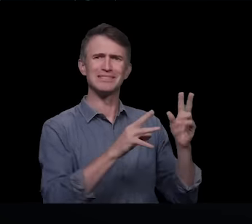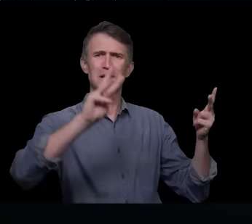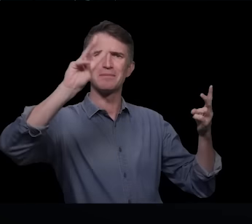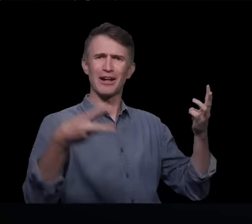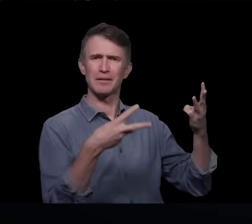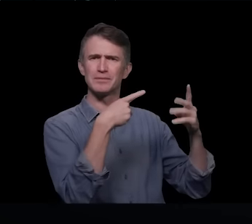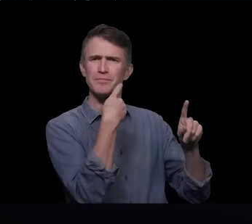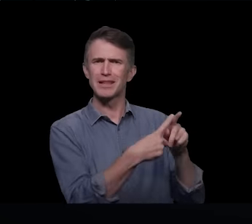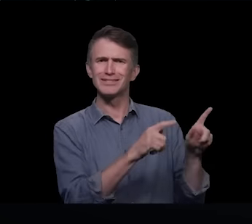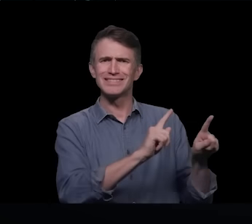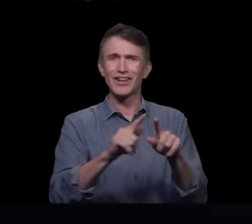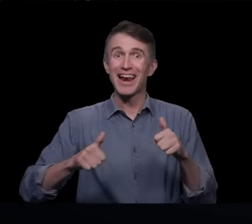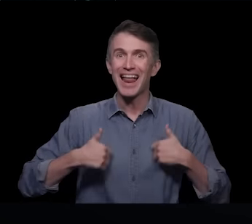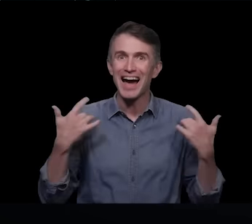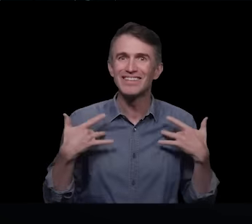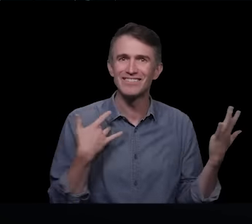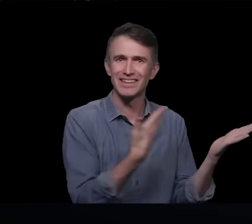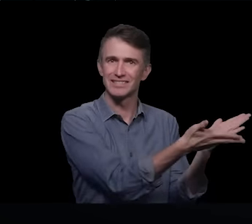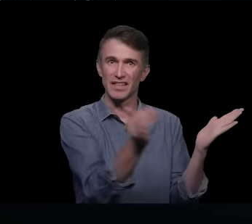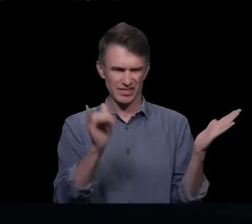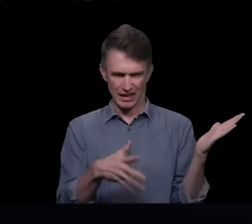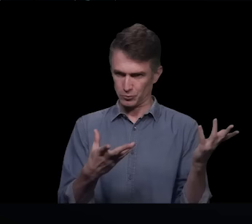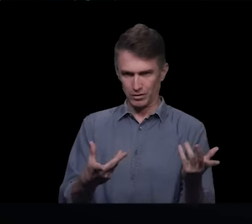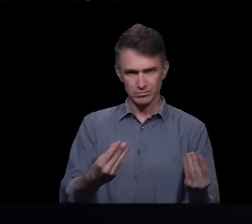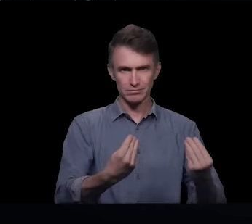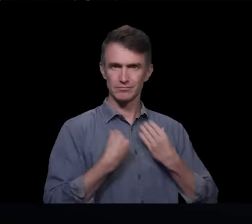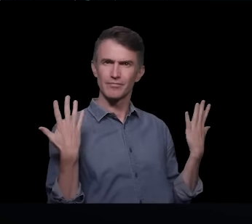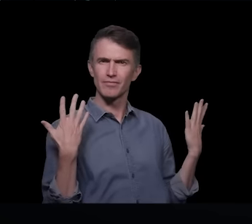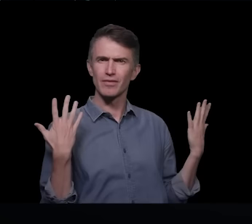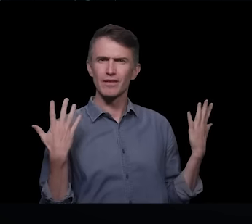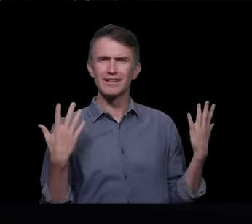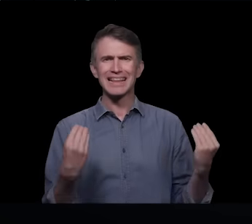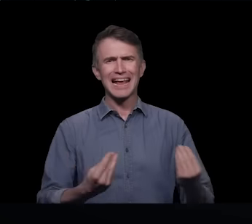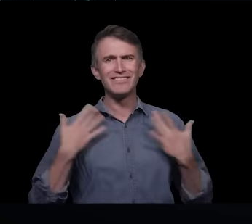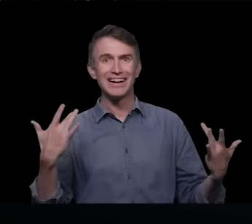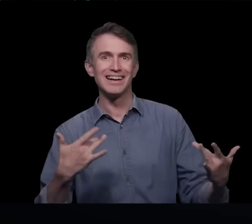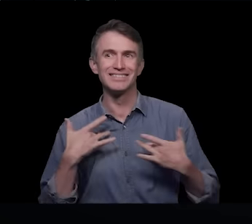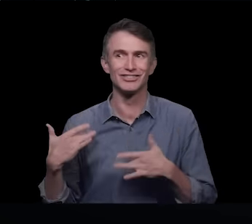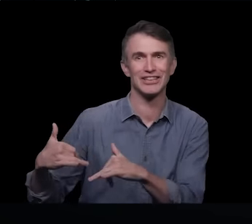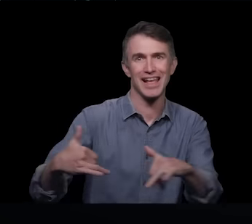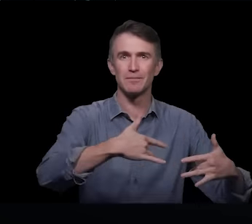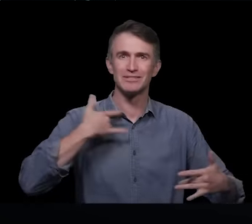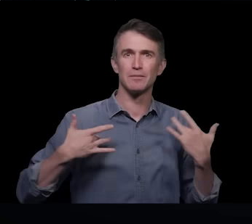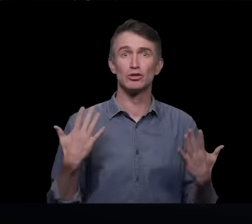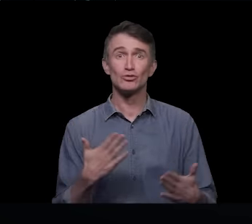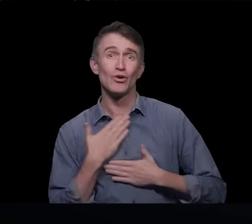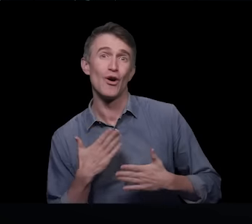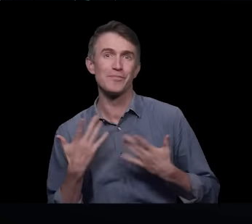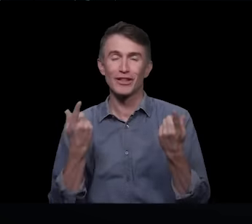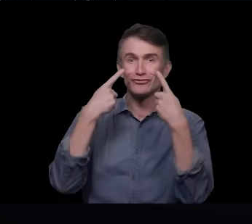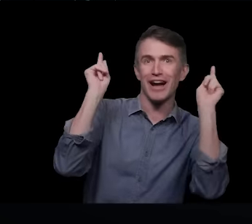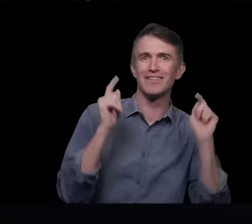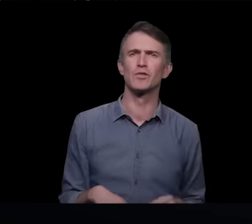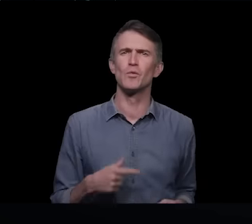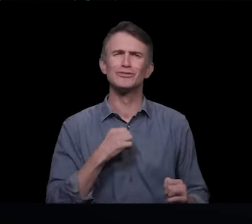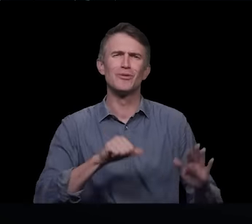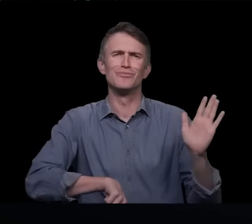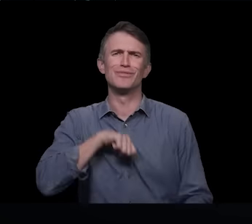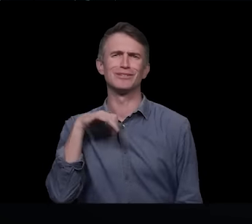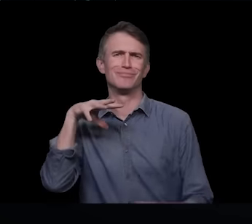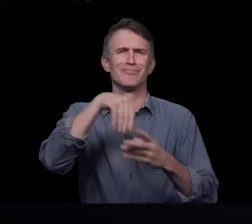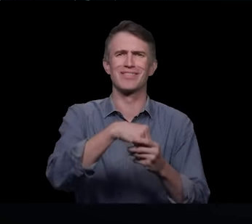Olympics, Paralympics, and other live events for what they give us, a shared experience of joy and triumph, and we're so proud to lead the